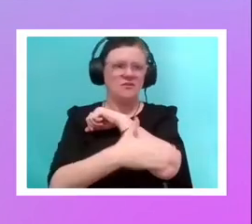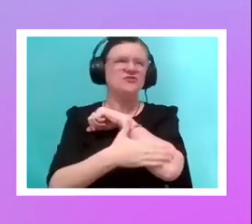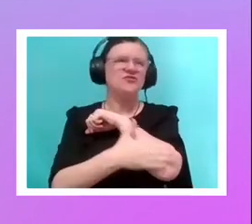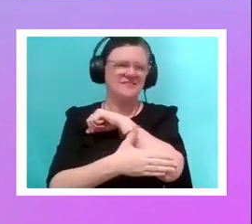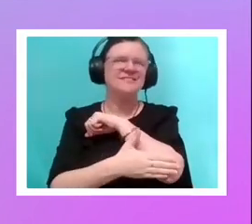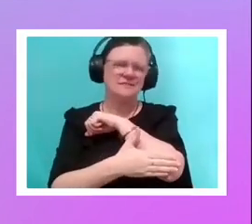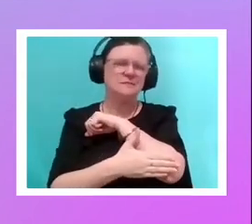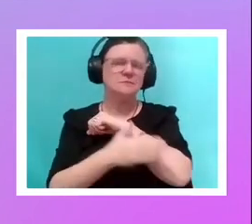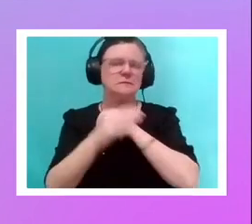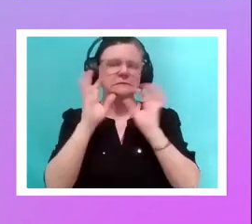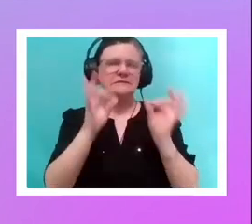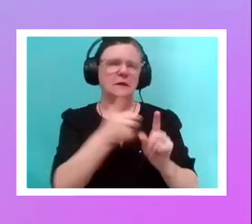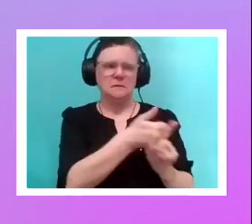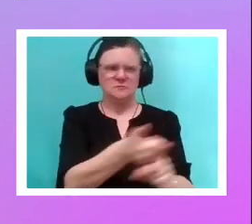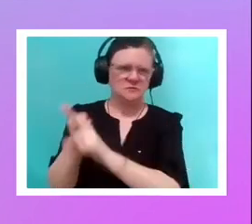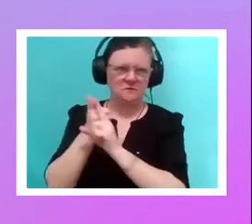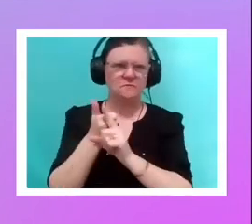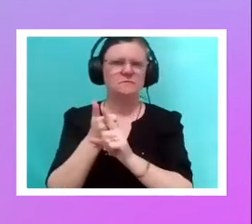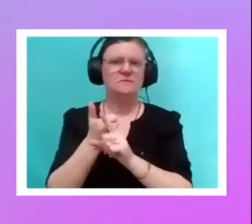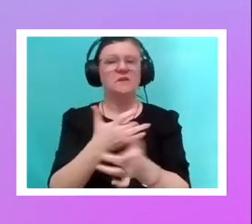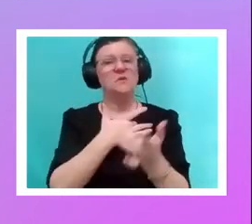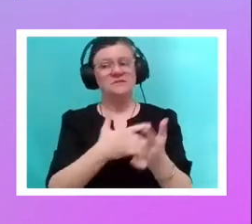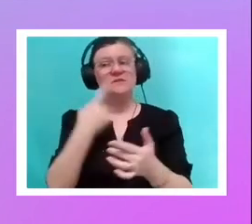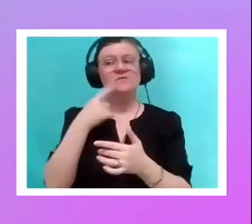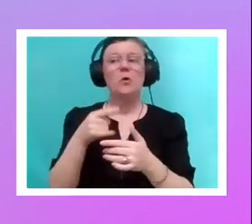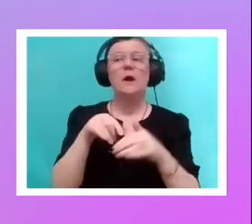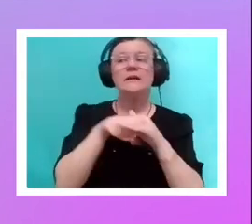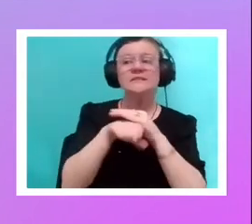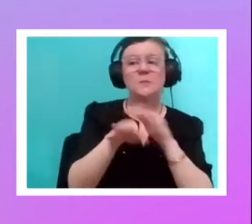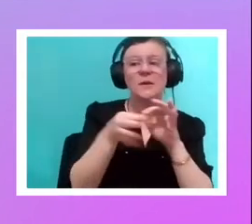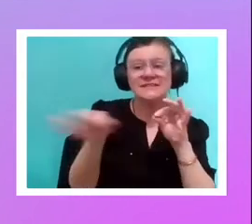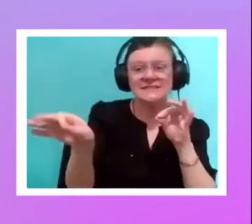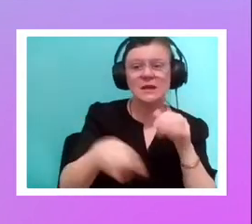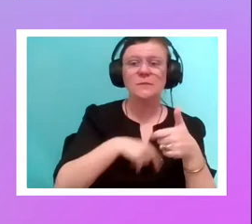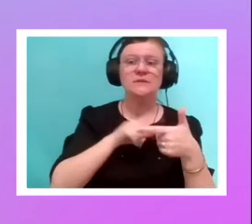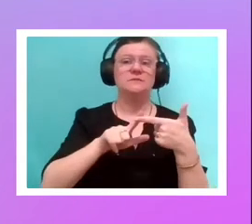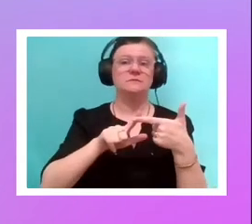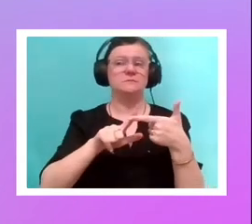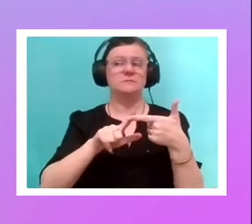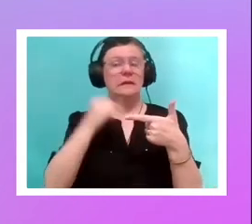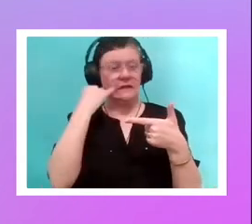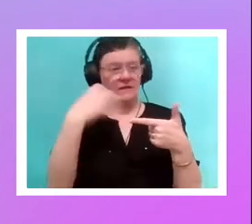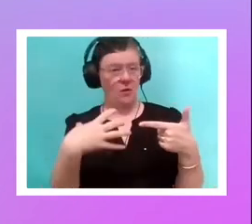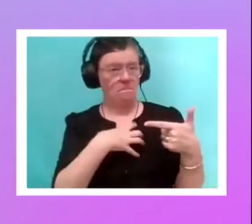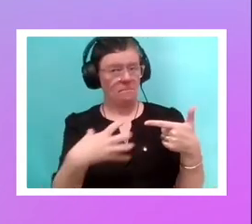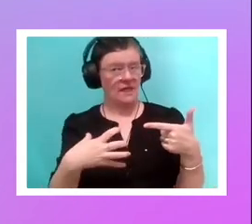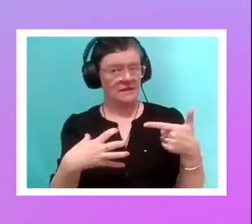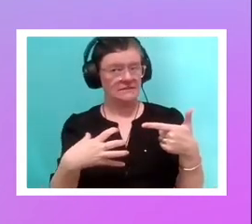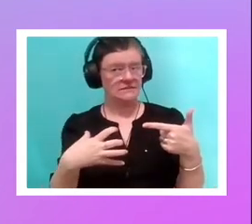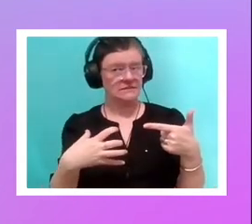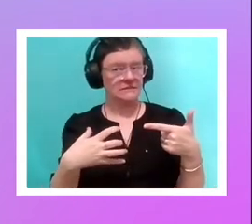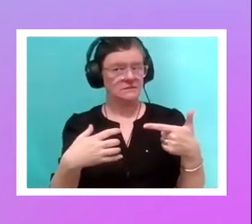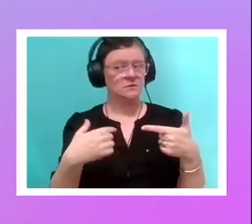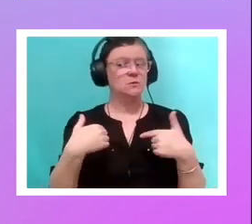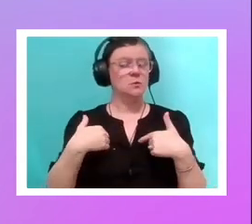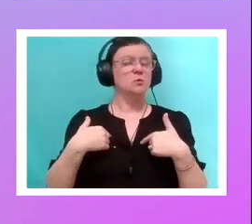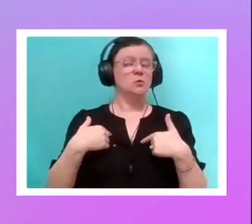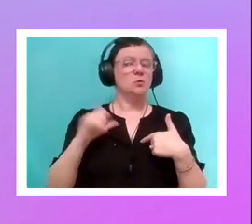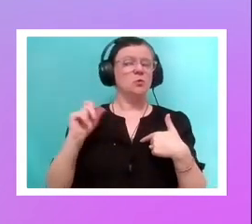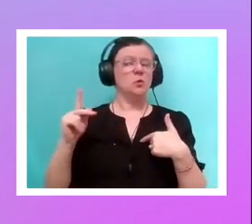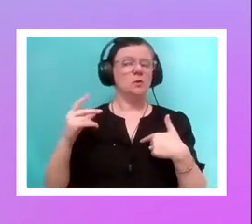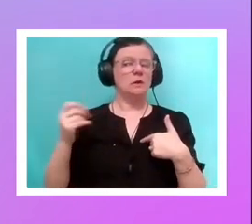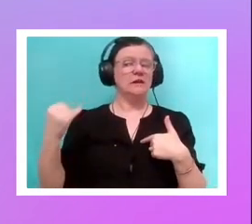And we enforce the requirement to publish accessibility statements. Complaints can also trigger testing, and they come through